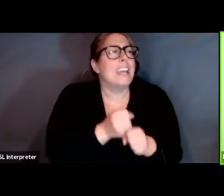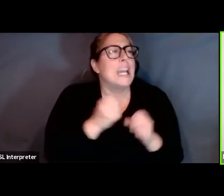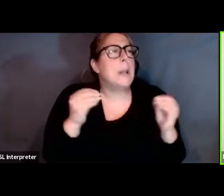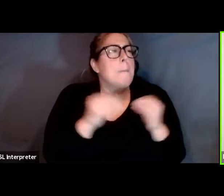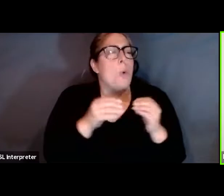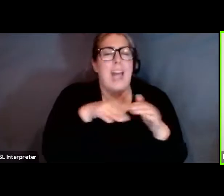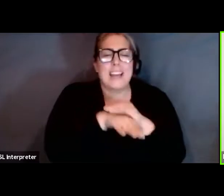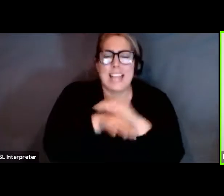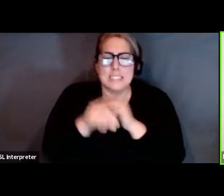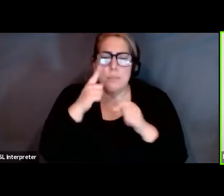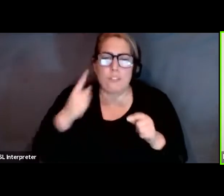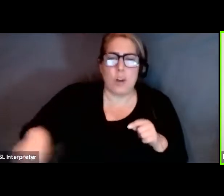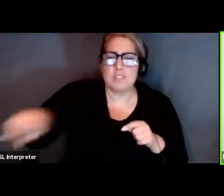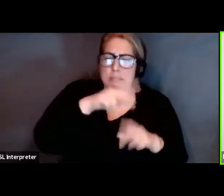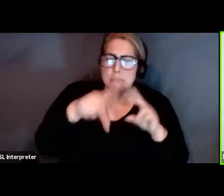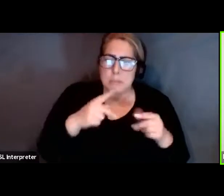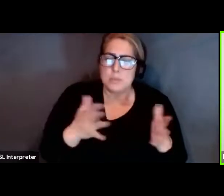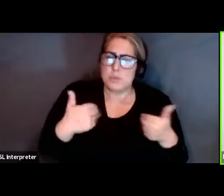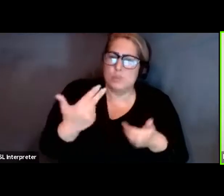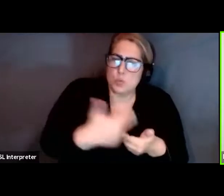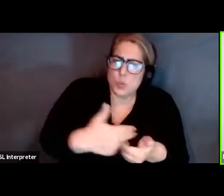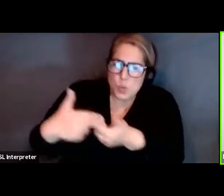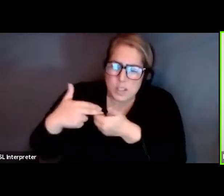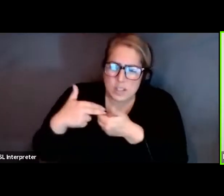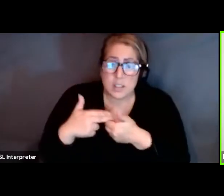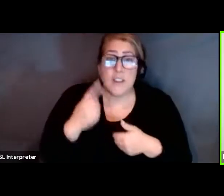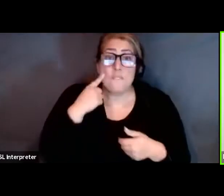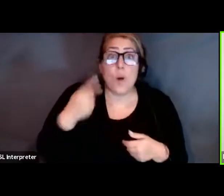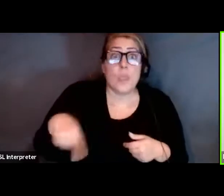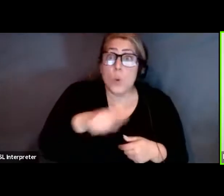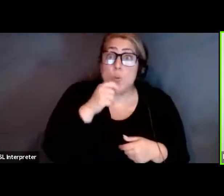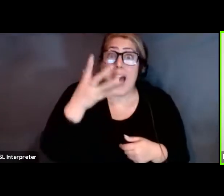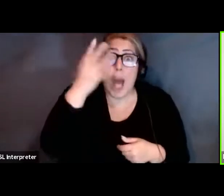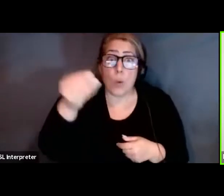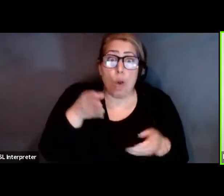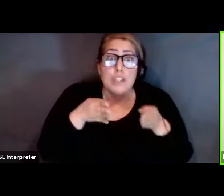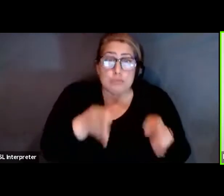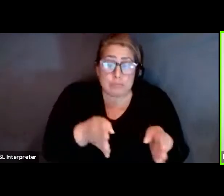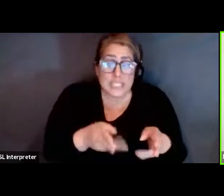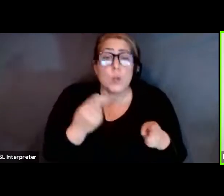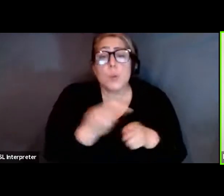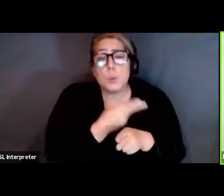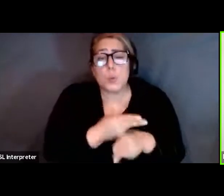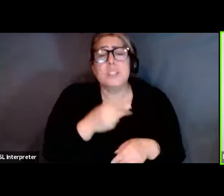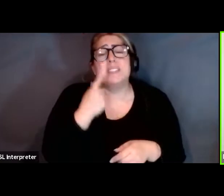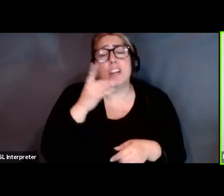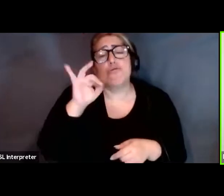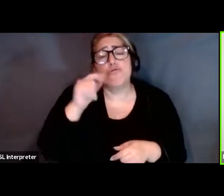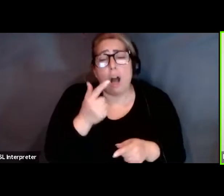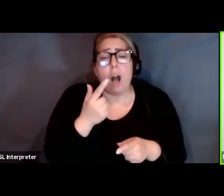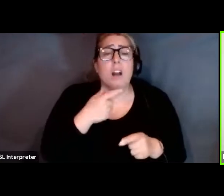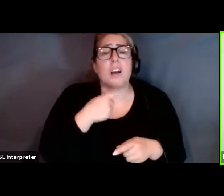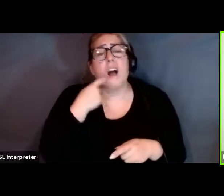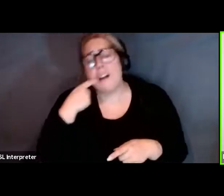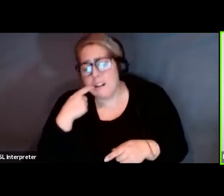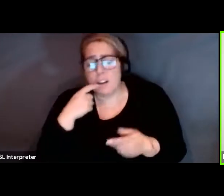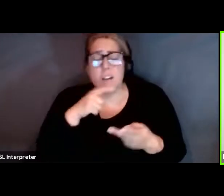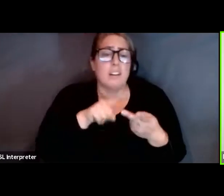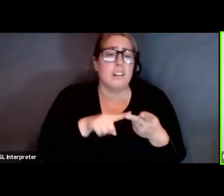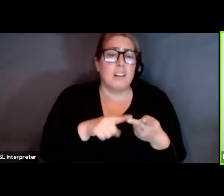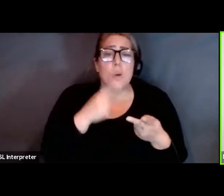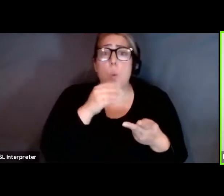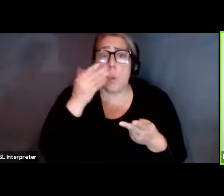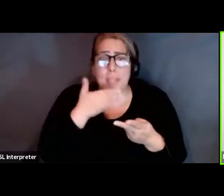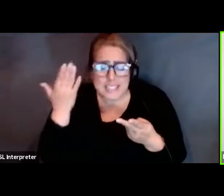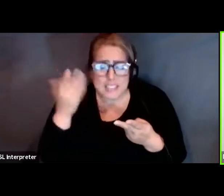justice involved and or experiencing homelessness and substance use disorders, and piloting solutions that meet them where they are with